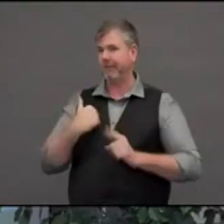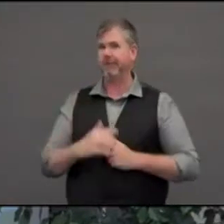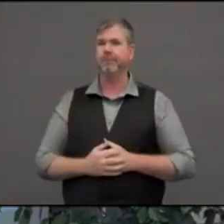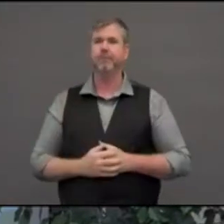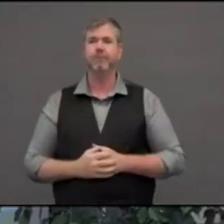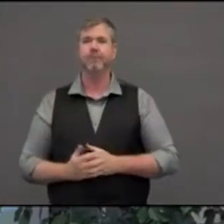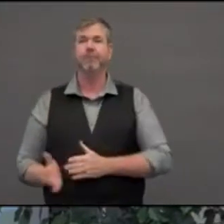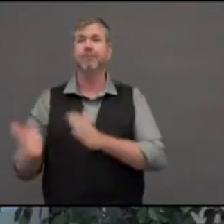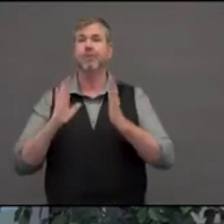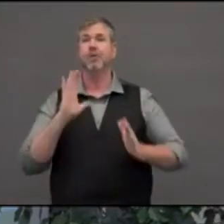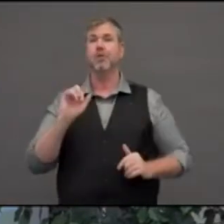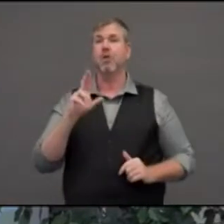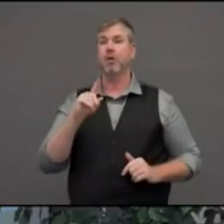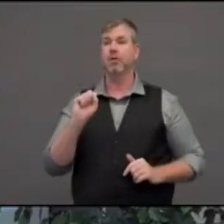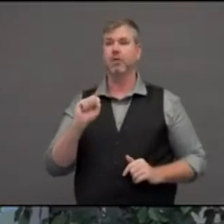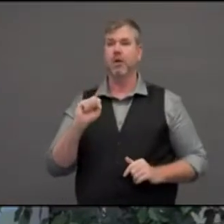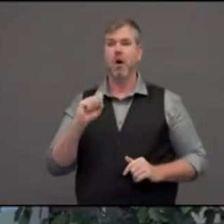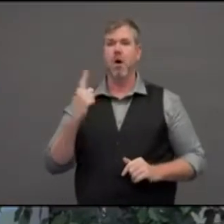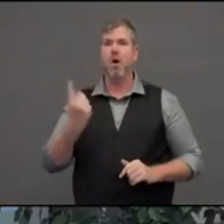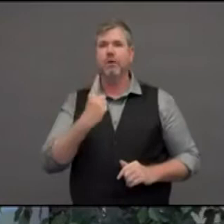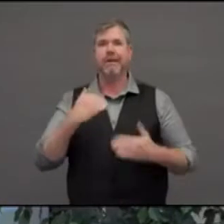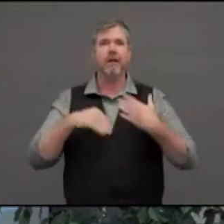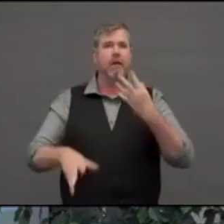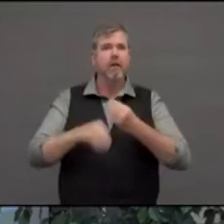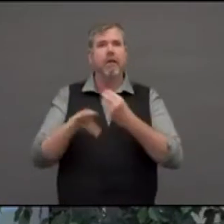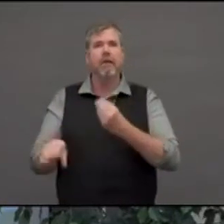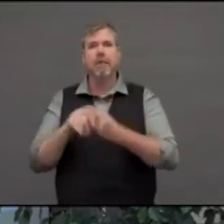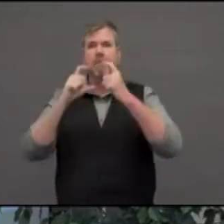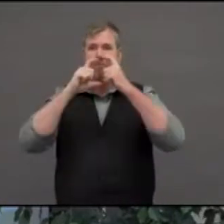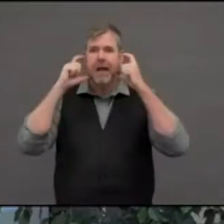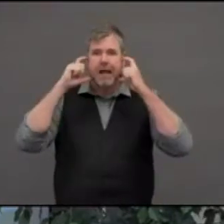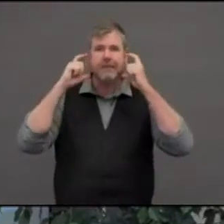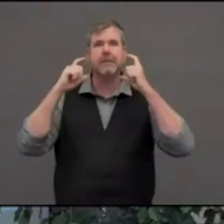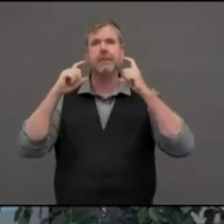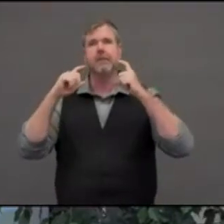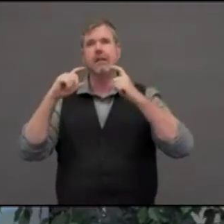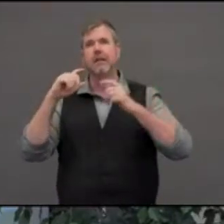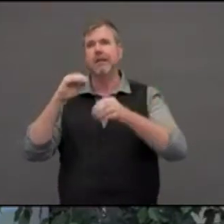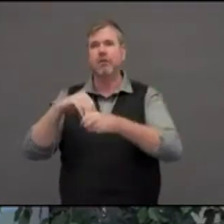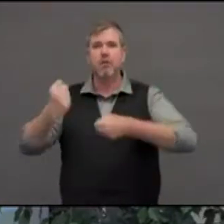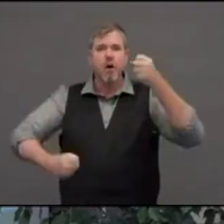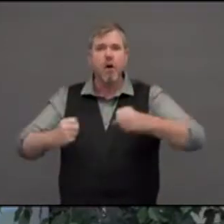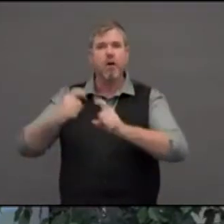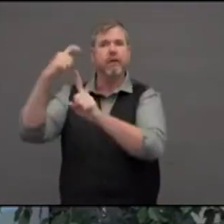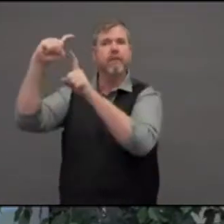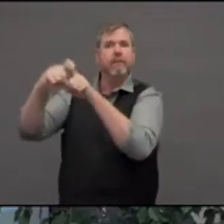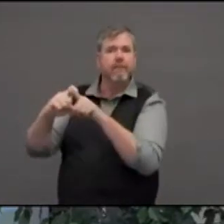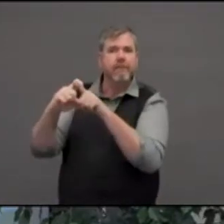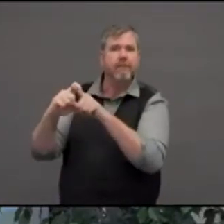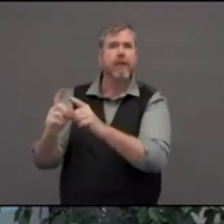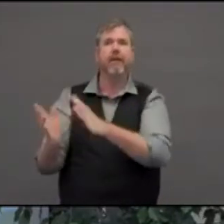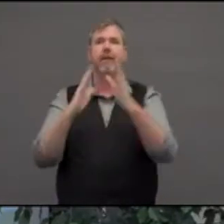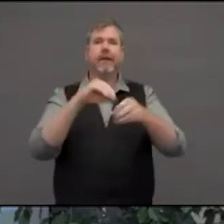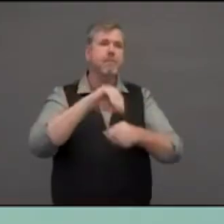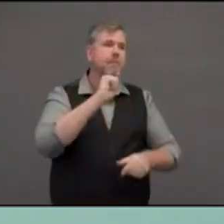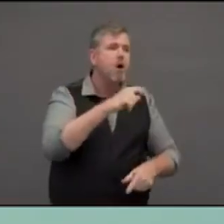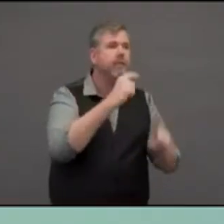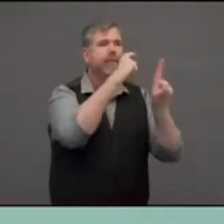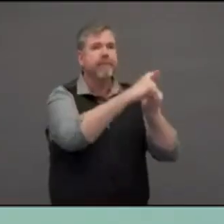my apartment, always having a spare one just in case, it gets soiled or you lose it.